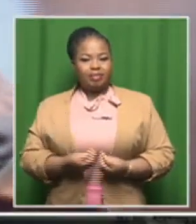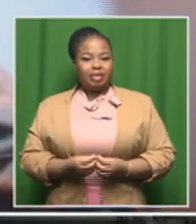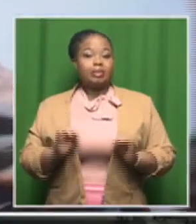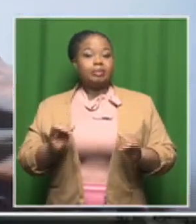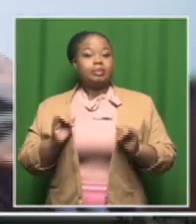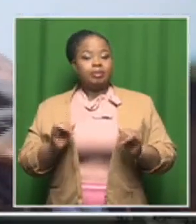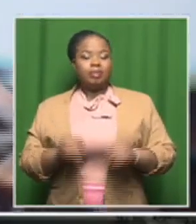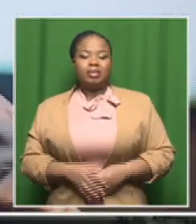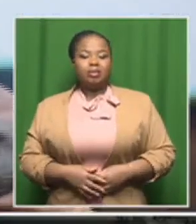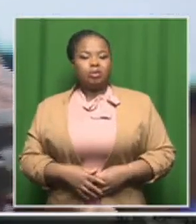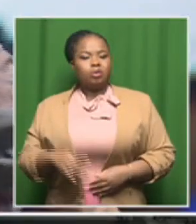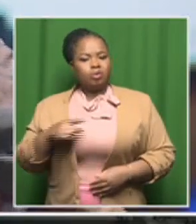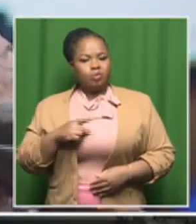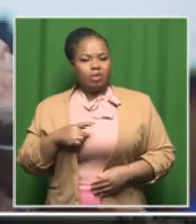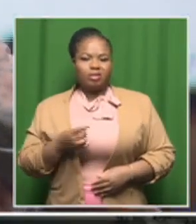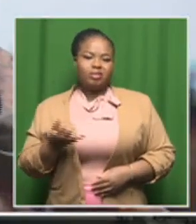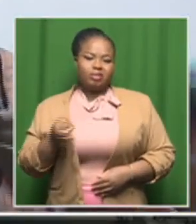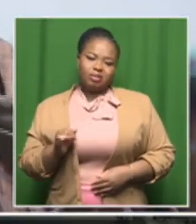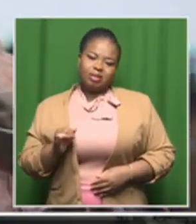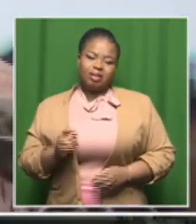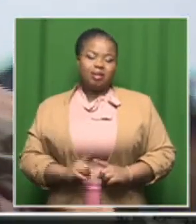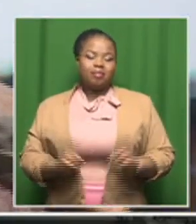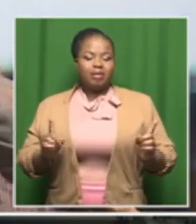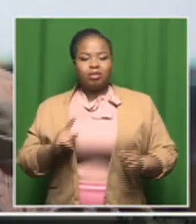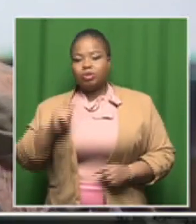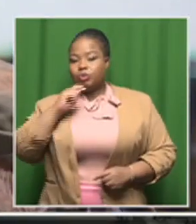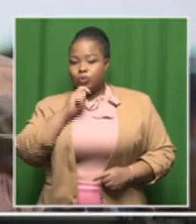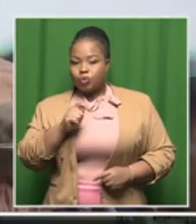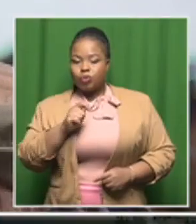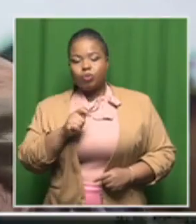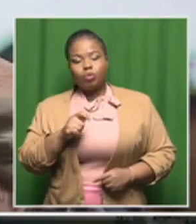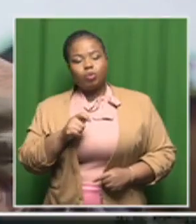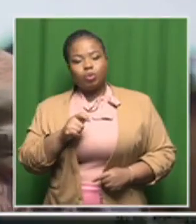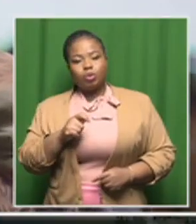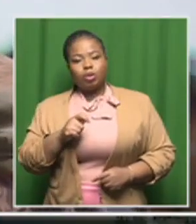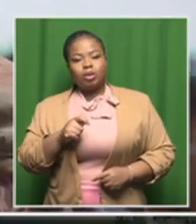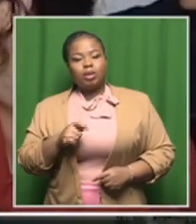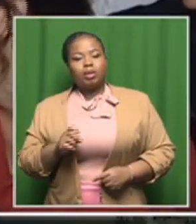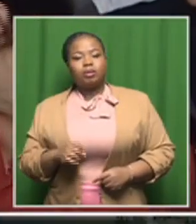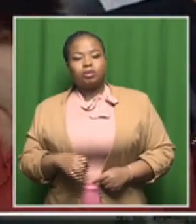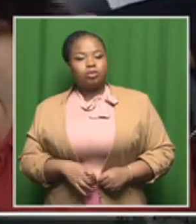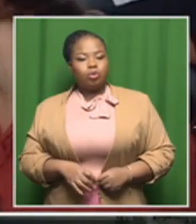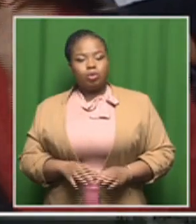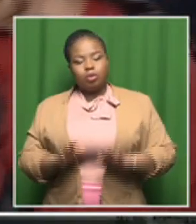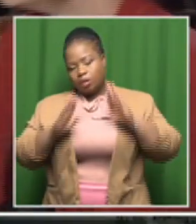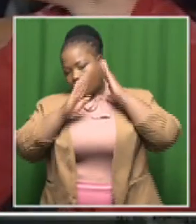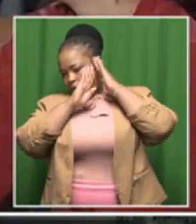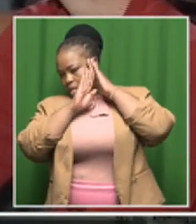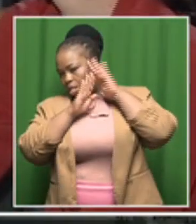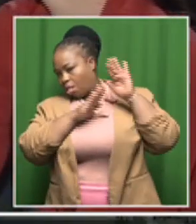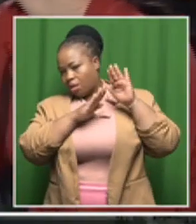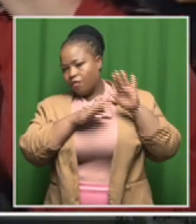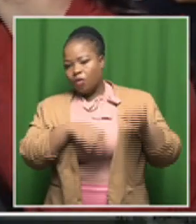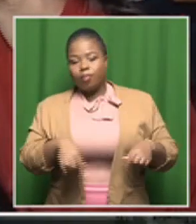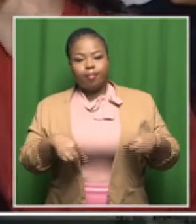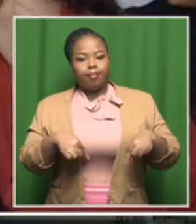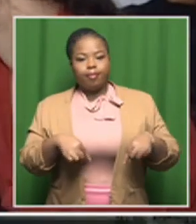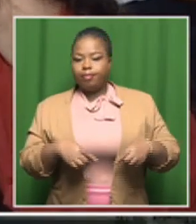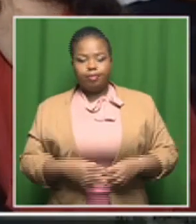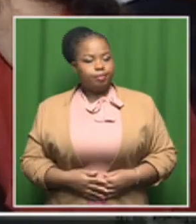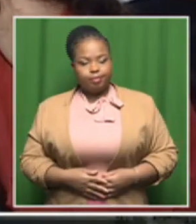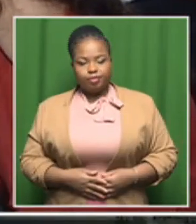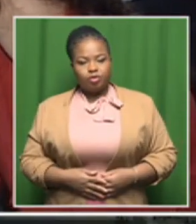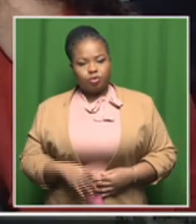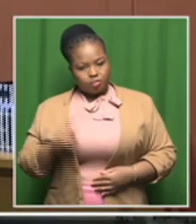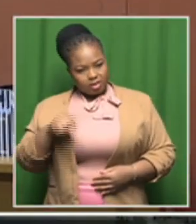still lethal, it'll still kill you, but at least you've got your eye on it. The whole point was, don't look away from your fear. And